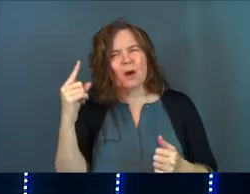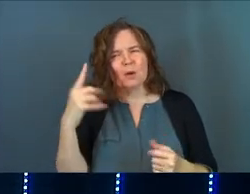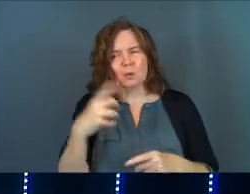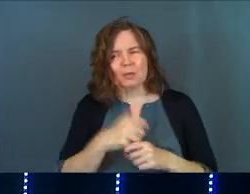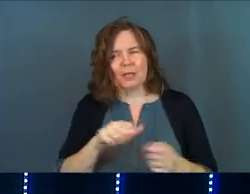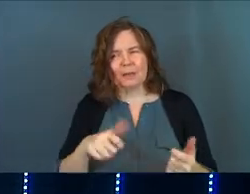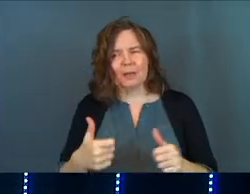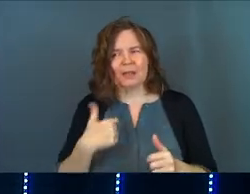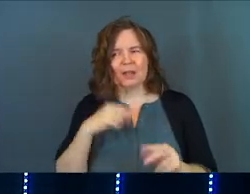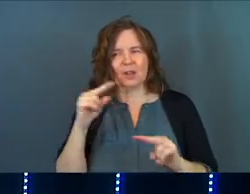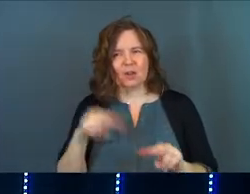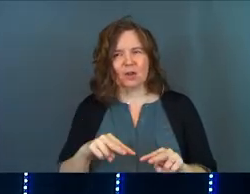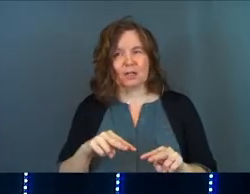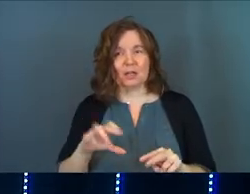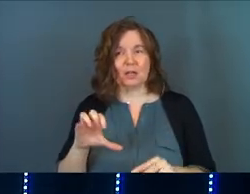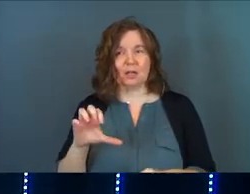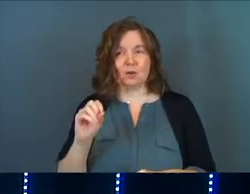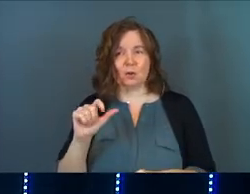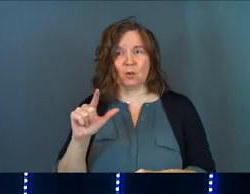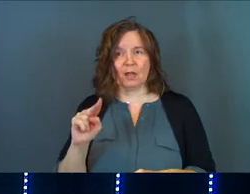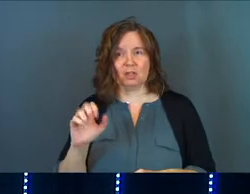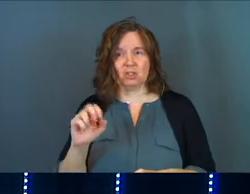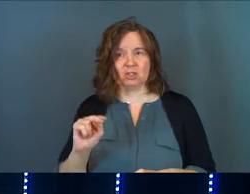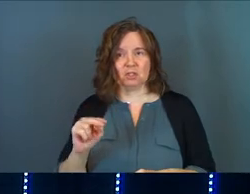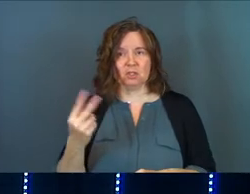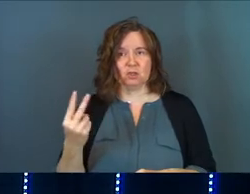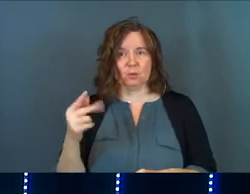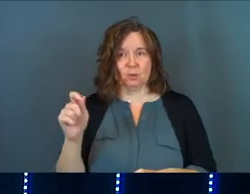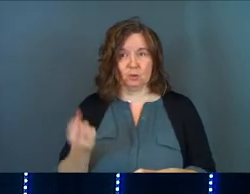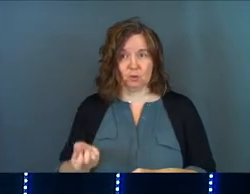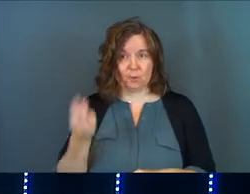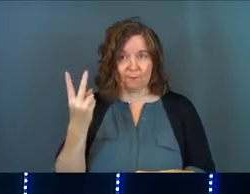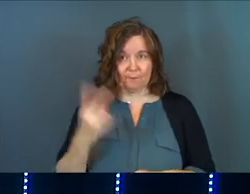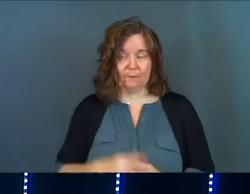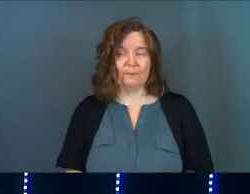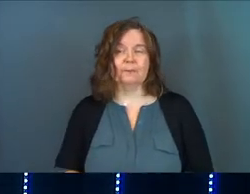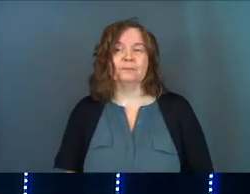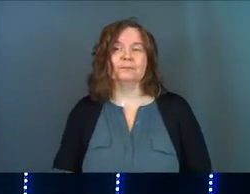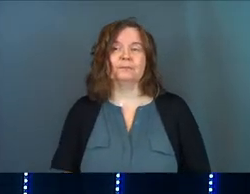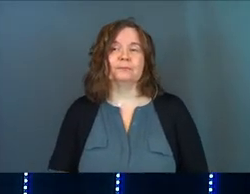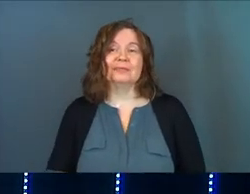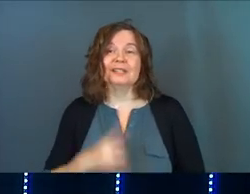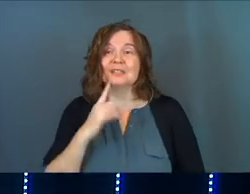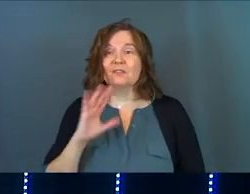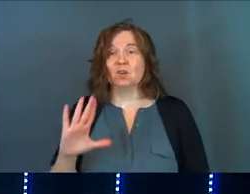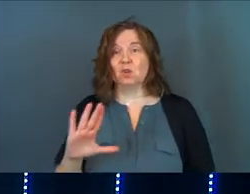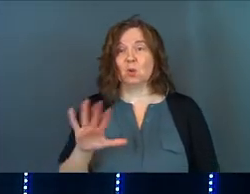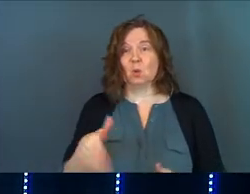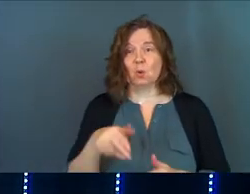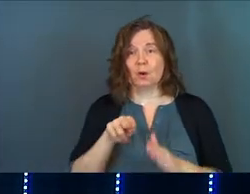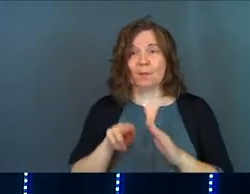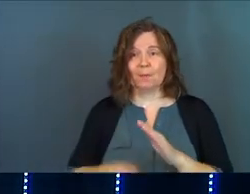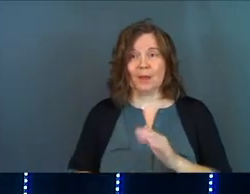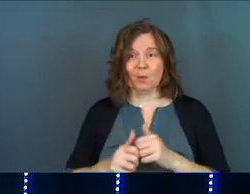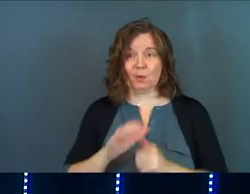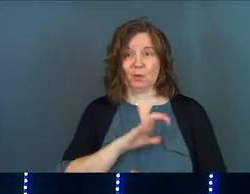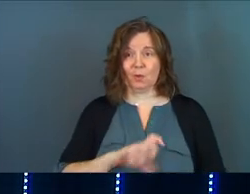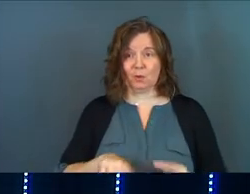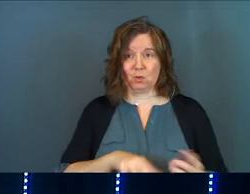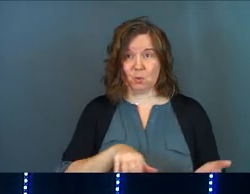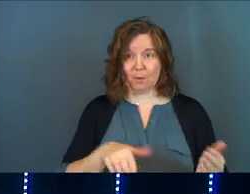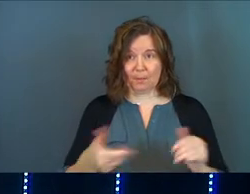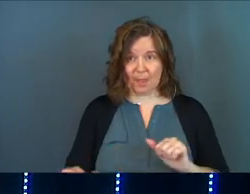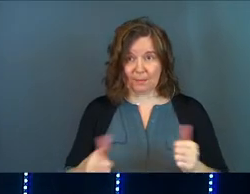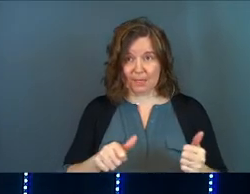we get baptized? Let's look at Colossians 2, verse 12. It says, for you were buried with Christ when you were